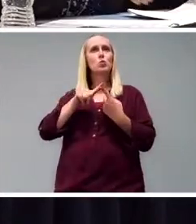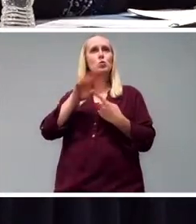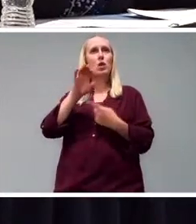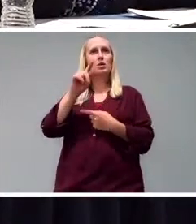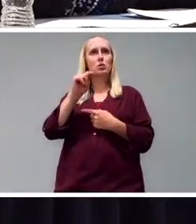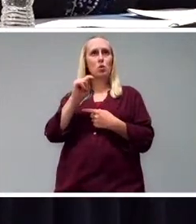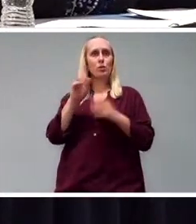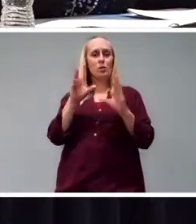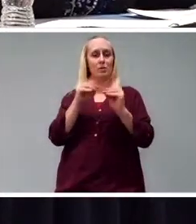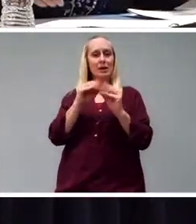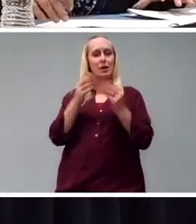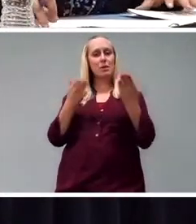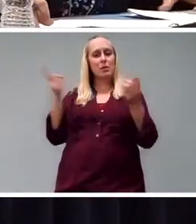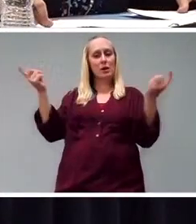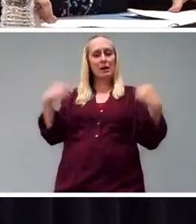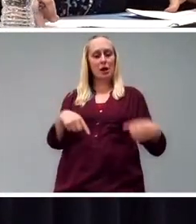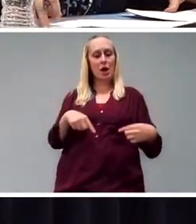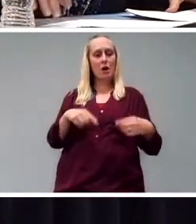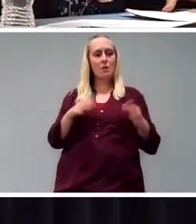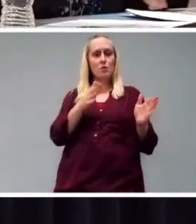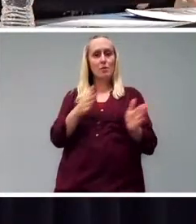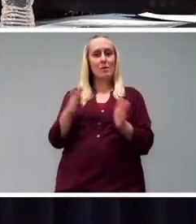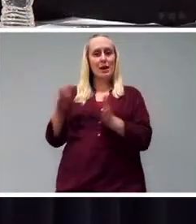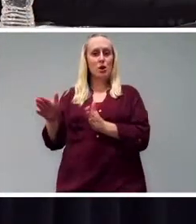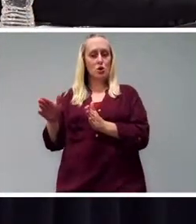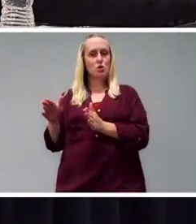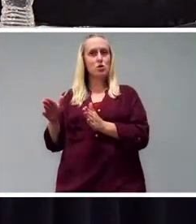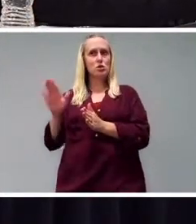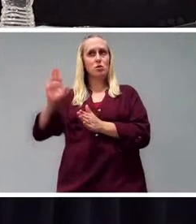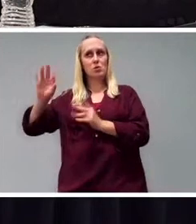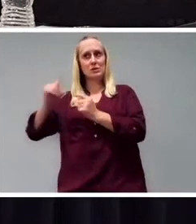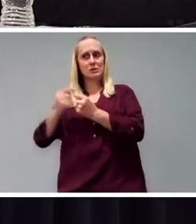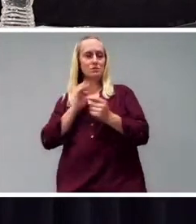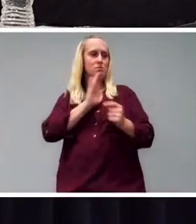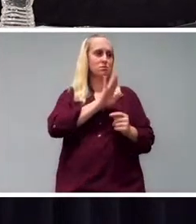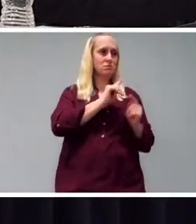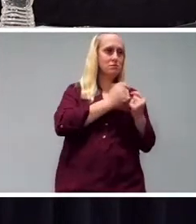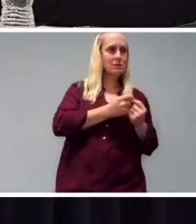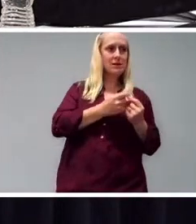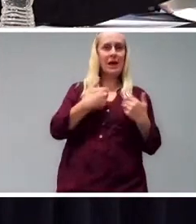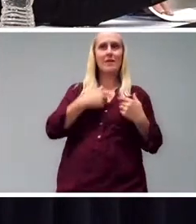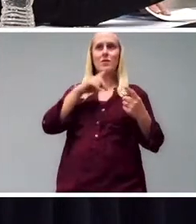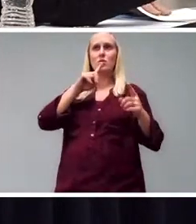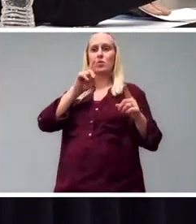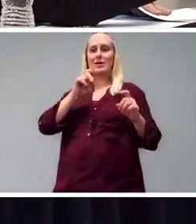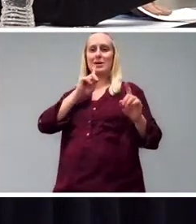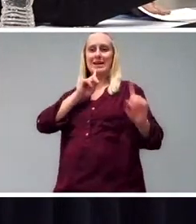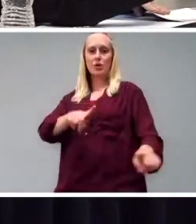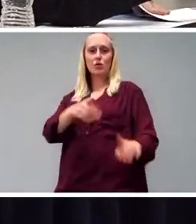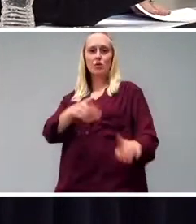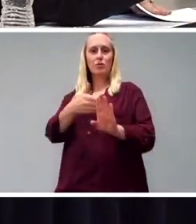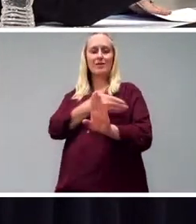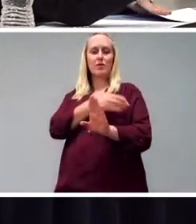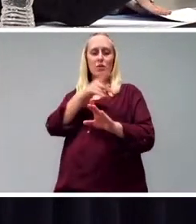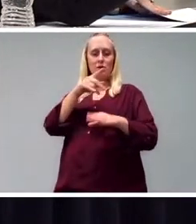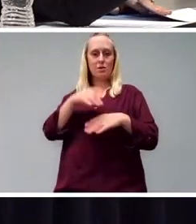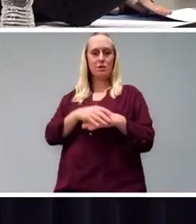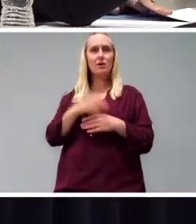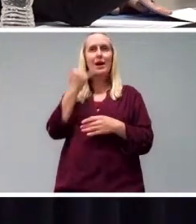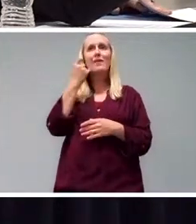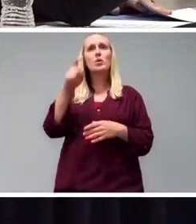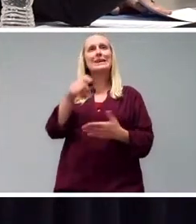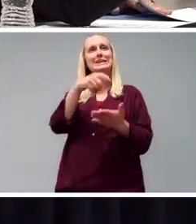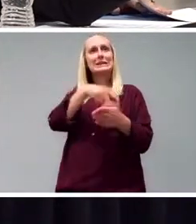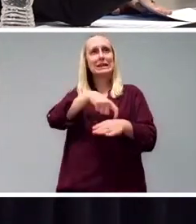come prepped between Paul and his team as well, to have questions answered ahead of time. If you need time with documents, and